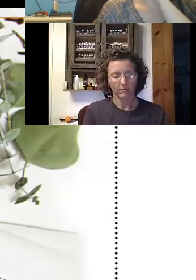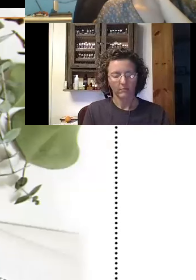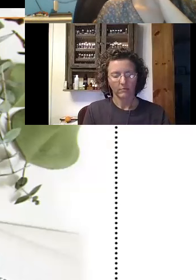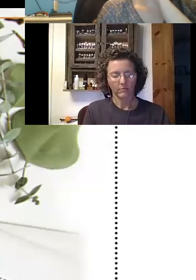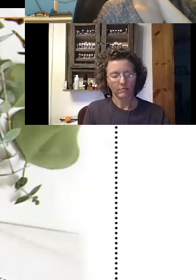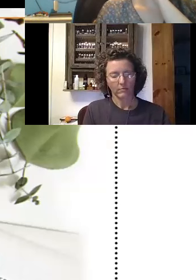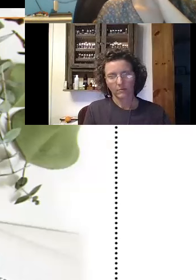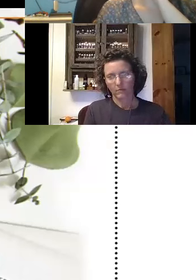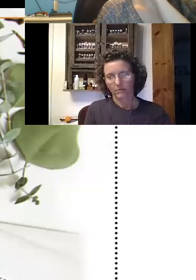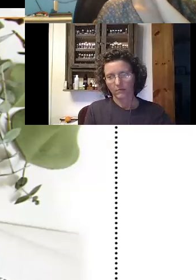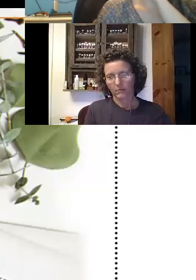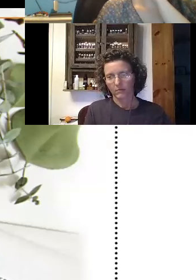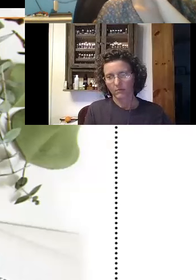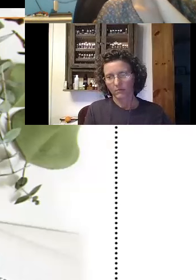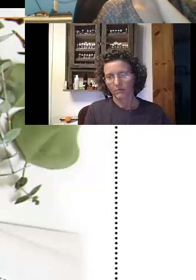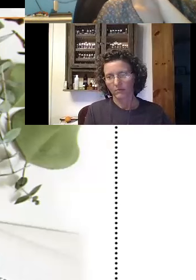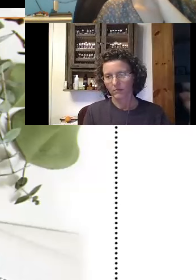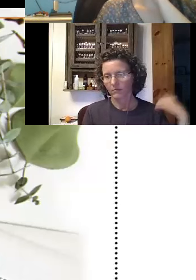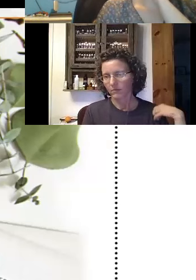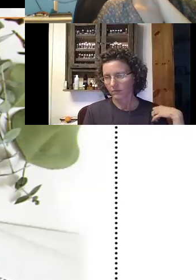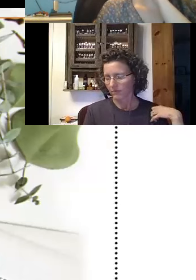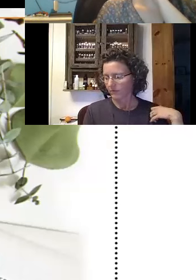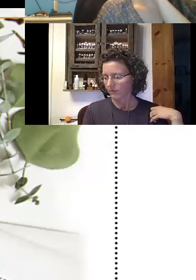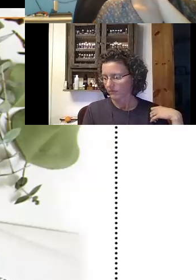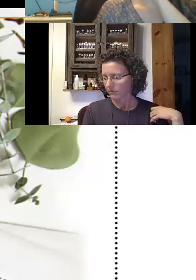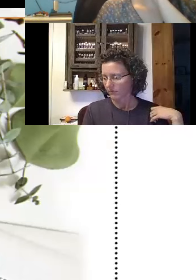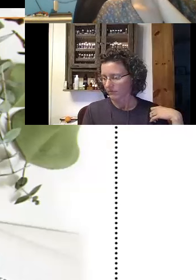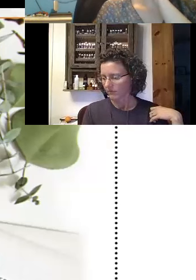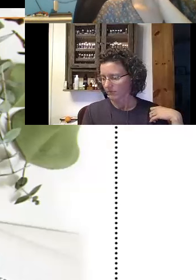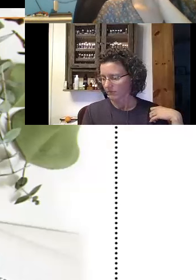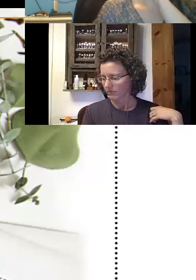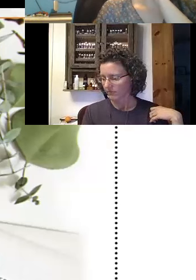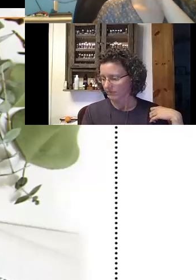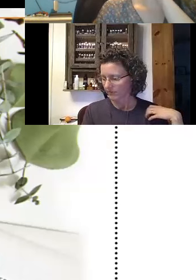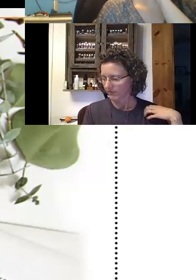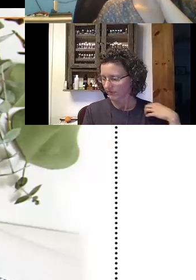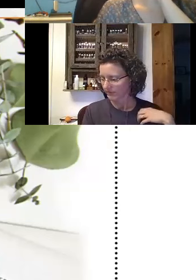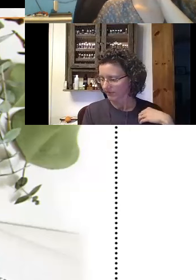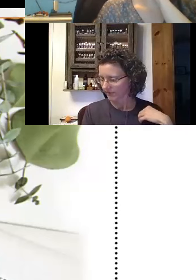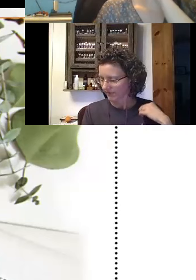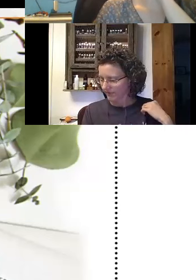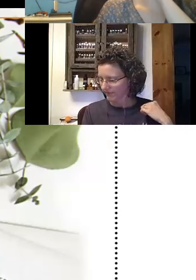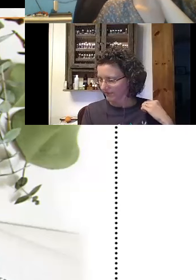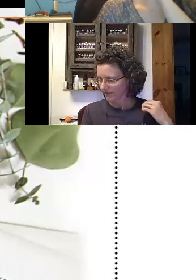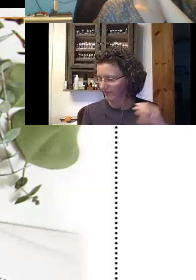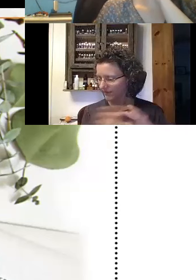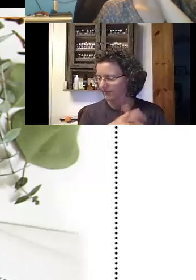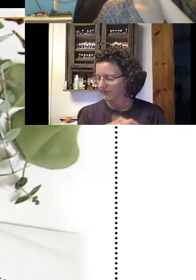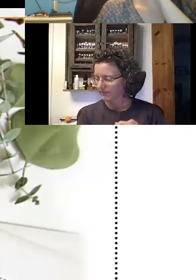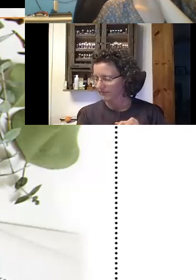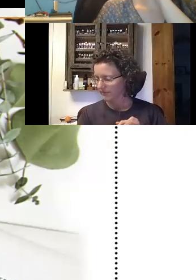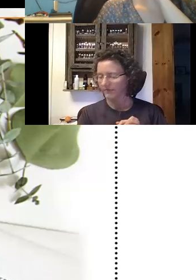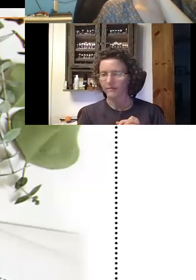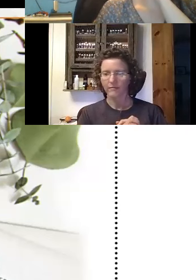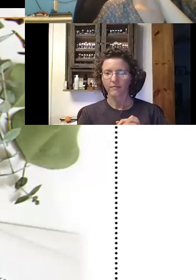cleaner, as well as the waterless hand sanitizer that shows up